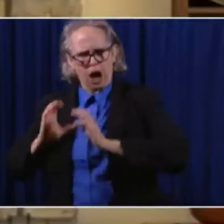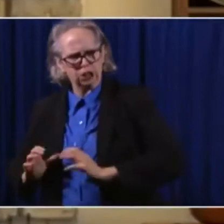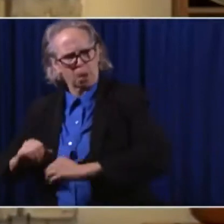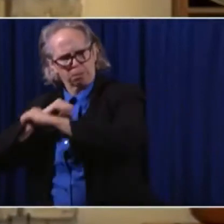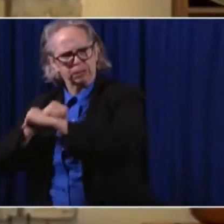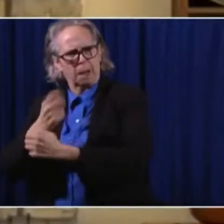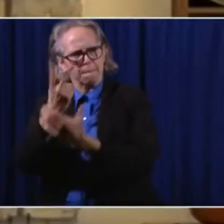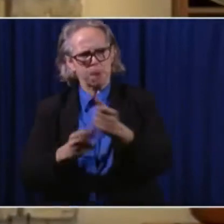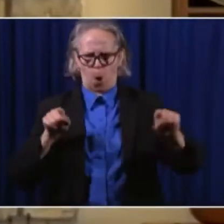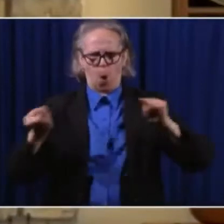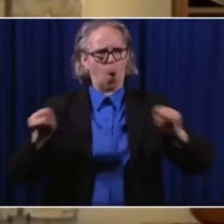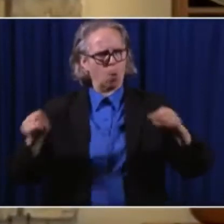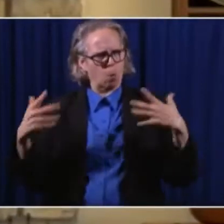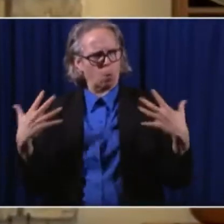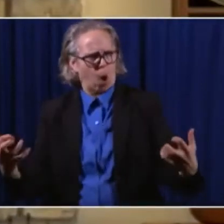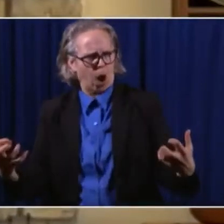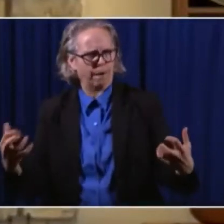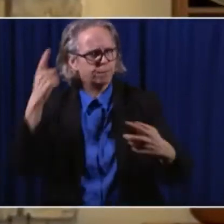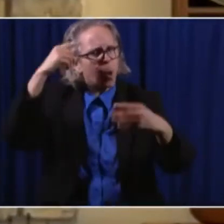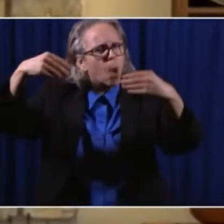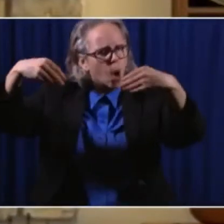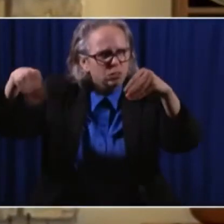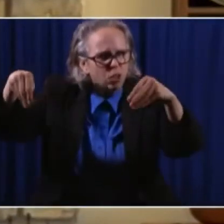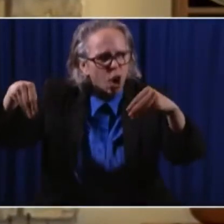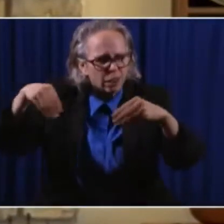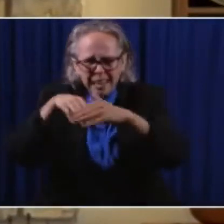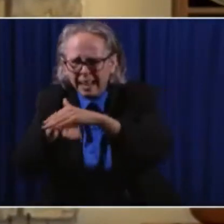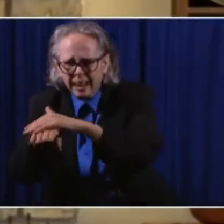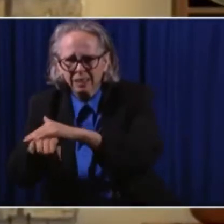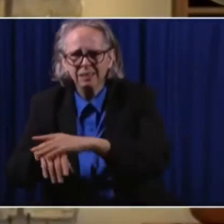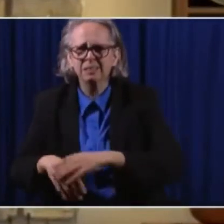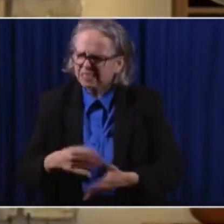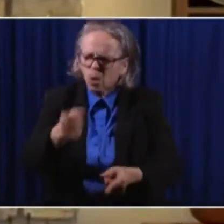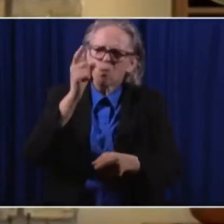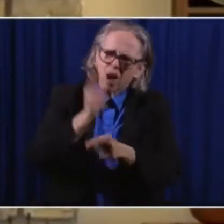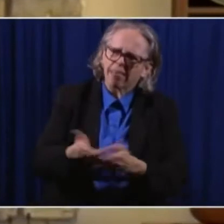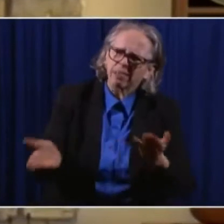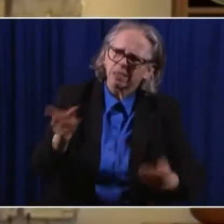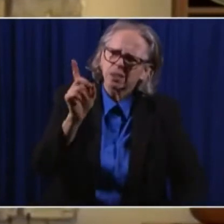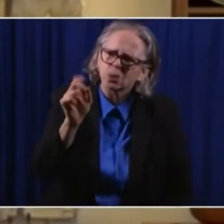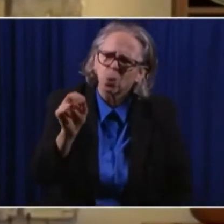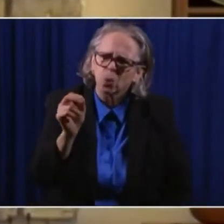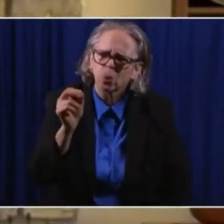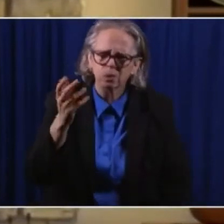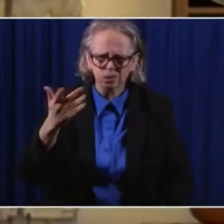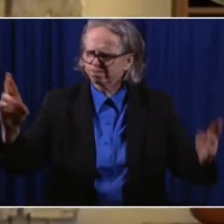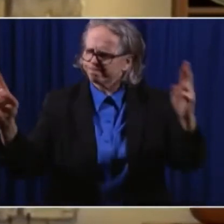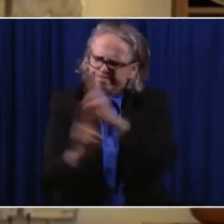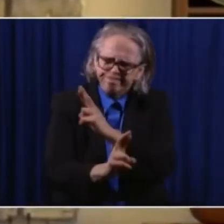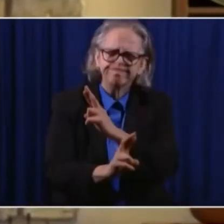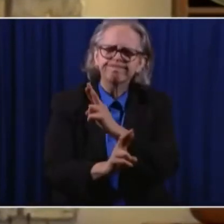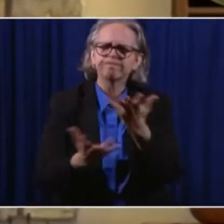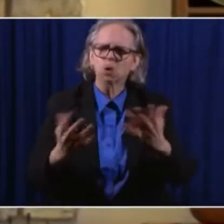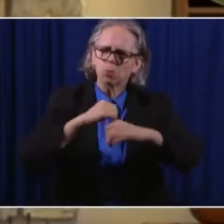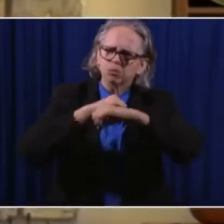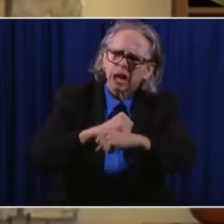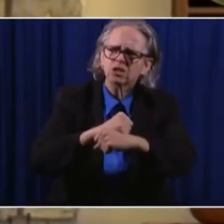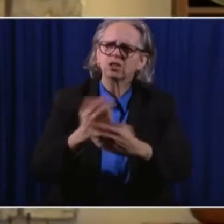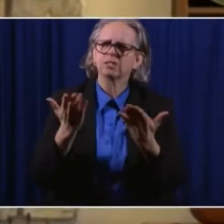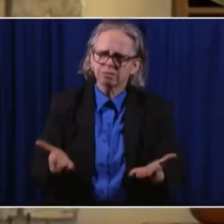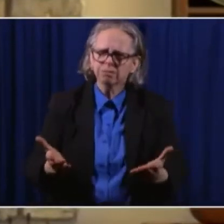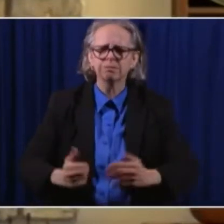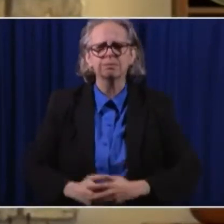now being hot, every county now having very significant spread. The good news is that we have had